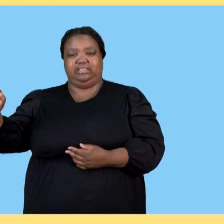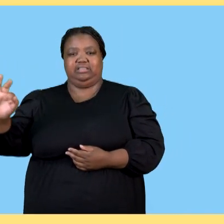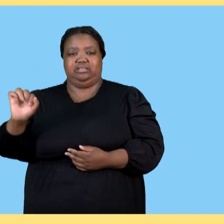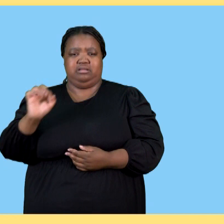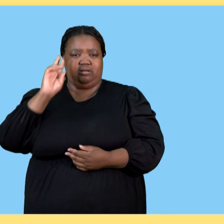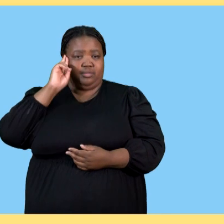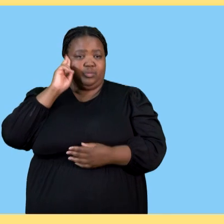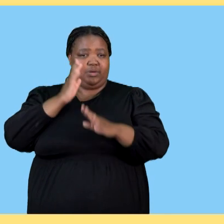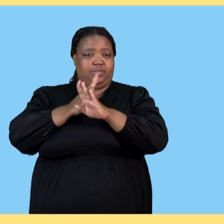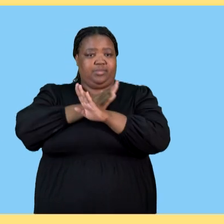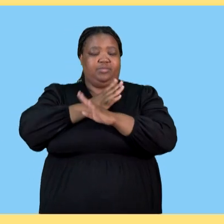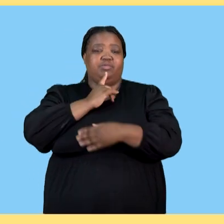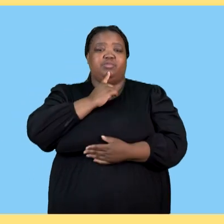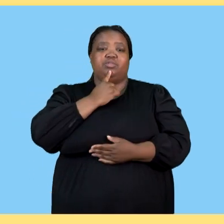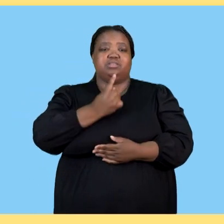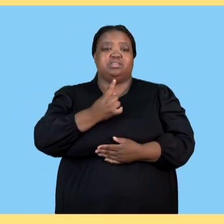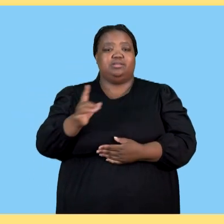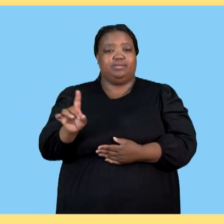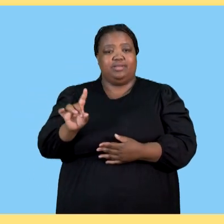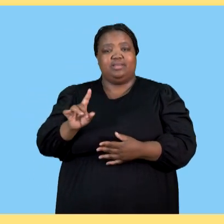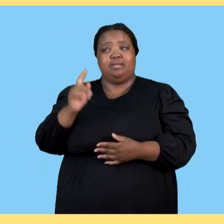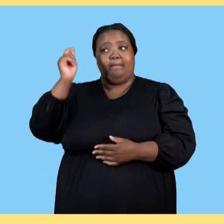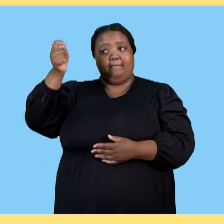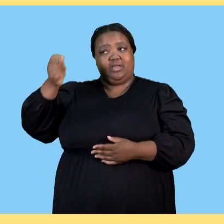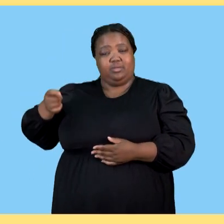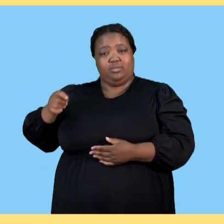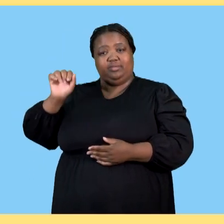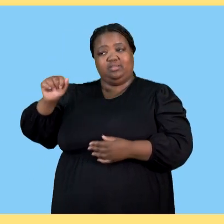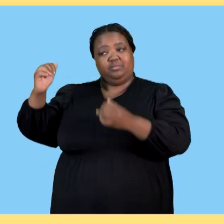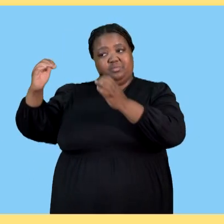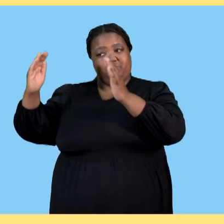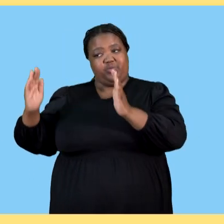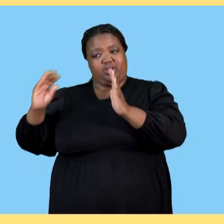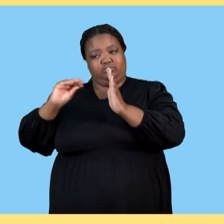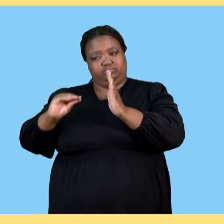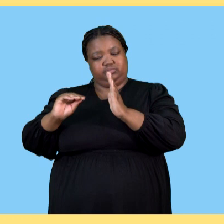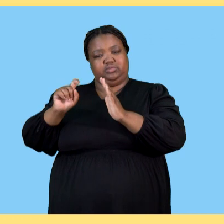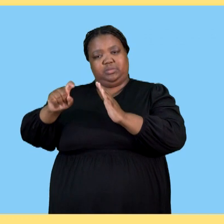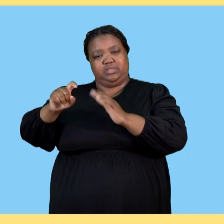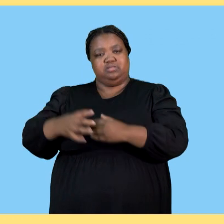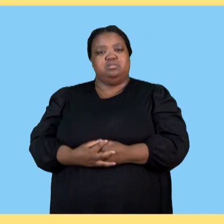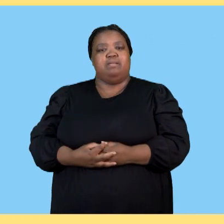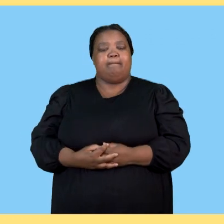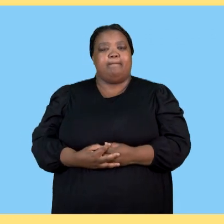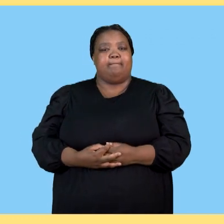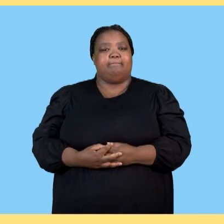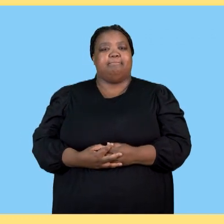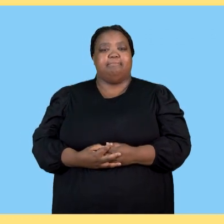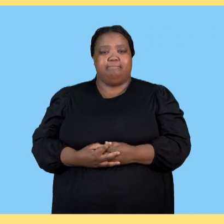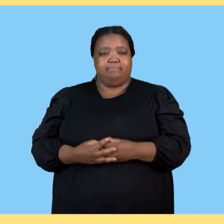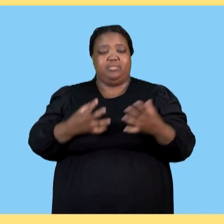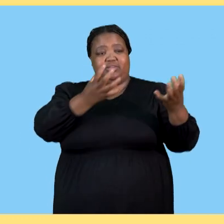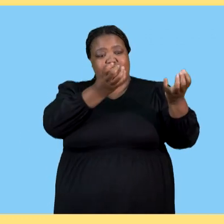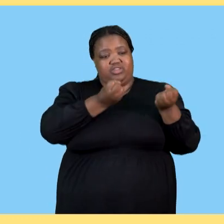61,393. Remember what I said earlier on. Your payments must be in bracket. So if I say